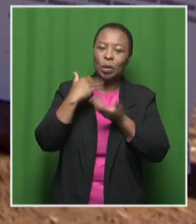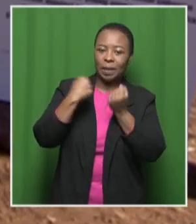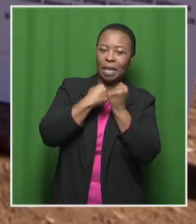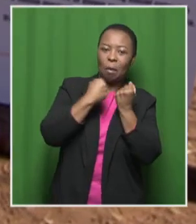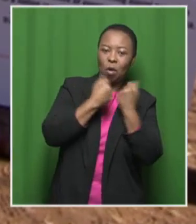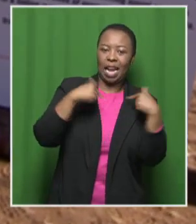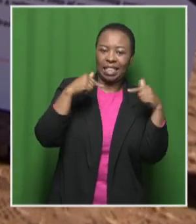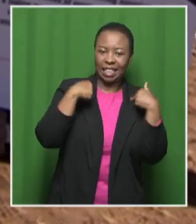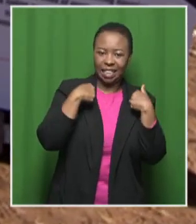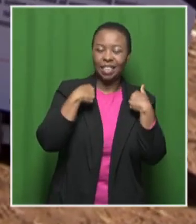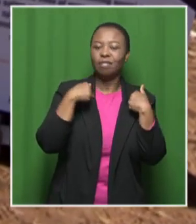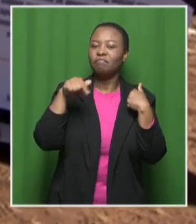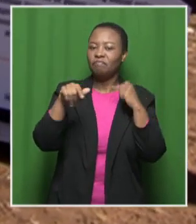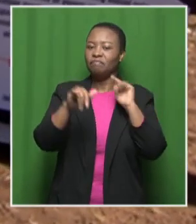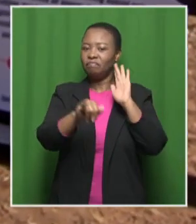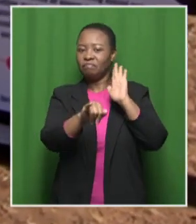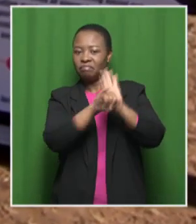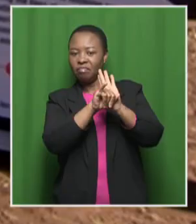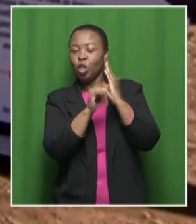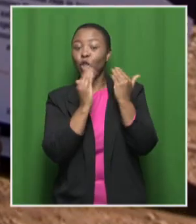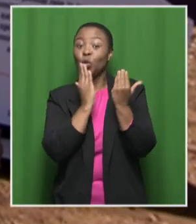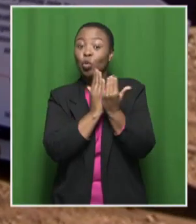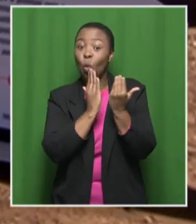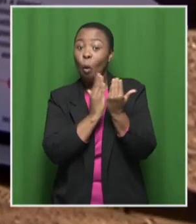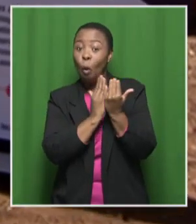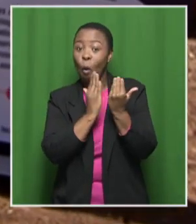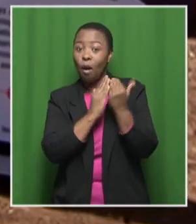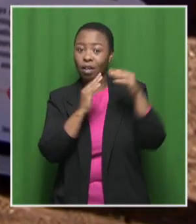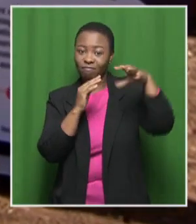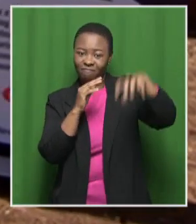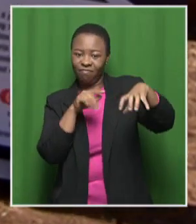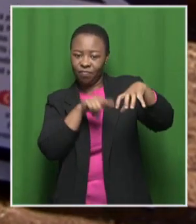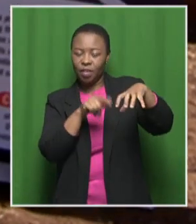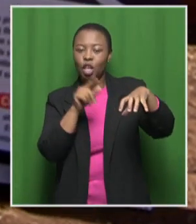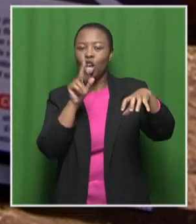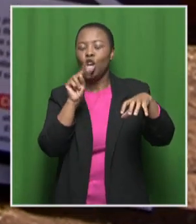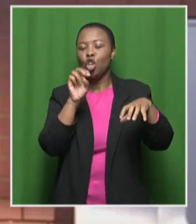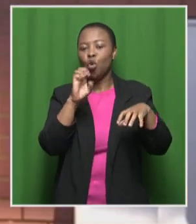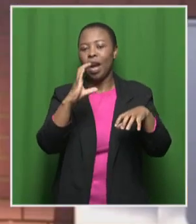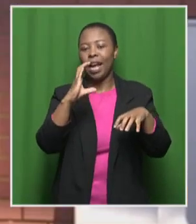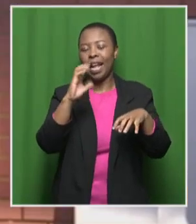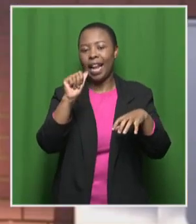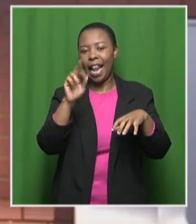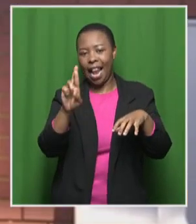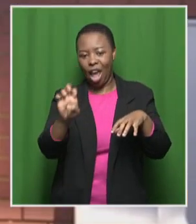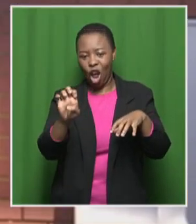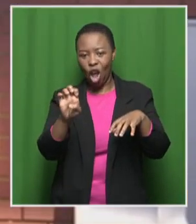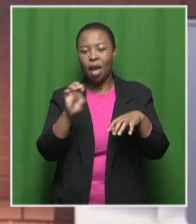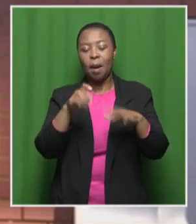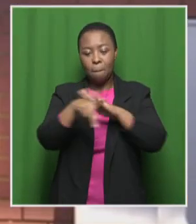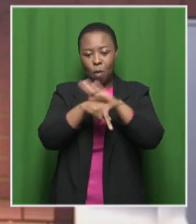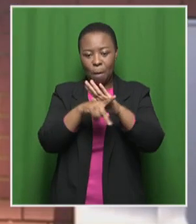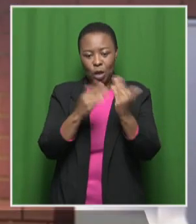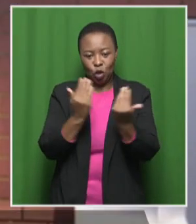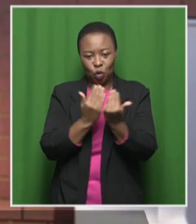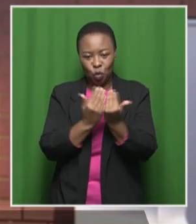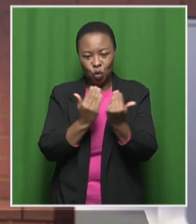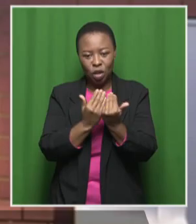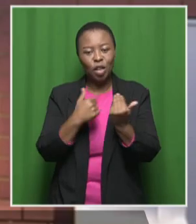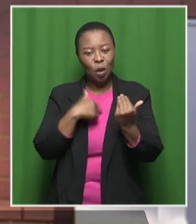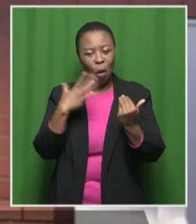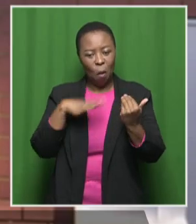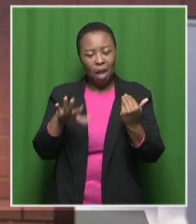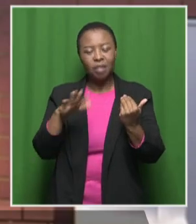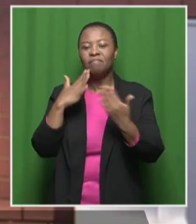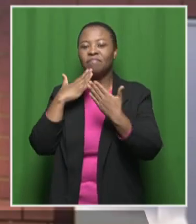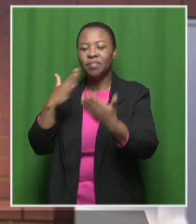Uhuru Spectrum for identifying the school that we at here today, which is Newclare Primary School. We want to thank Aspen Pharmacare. We'd like to